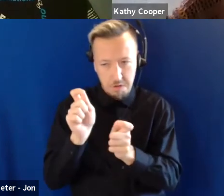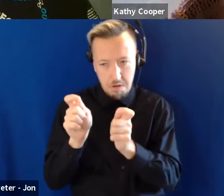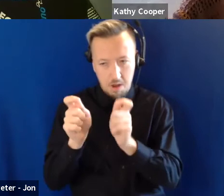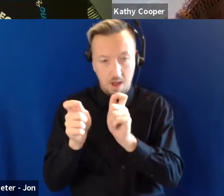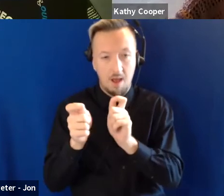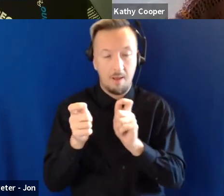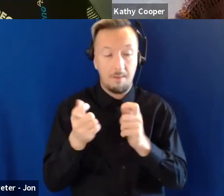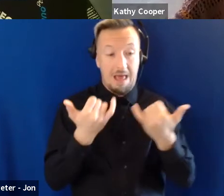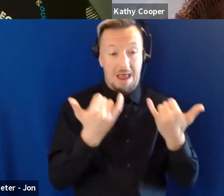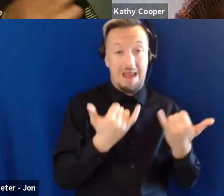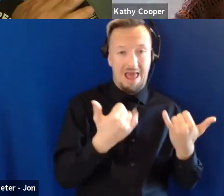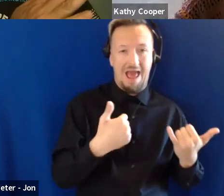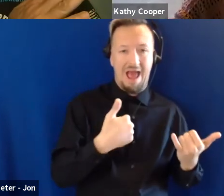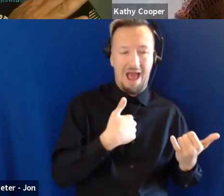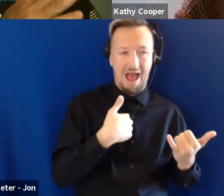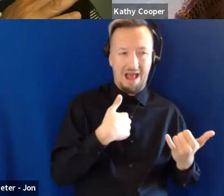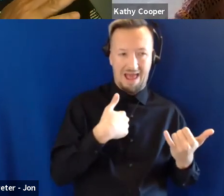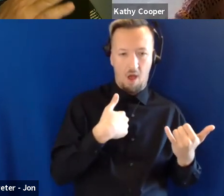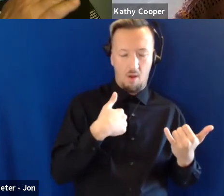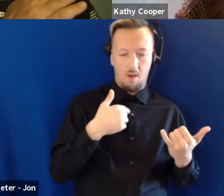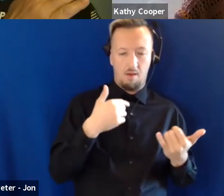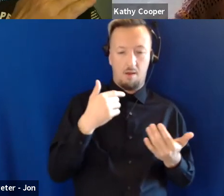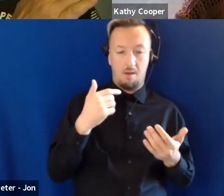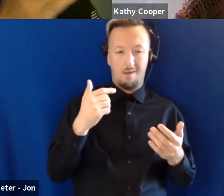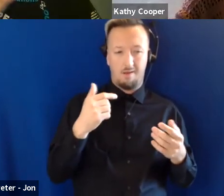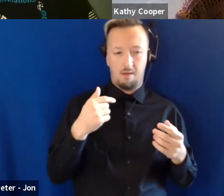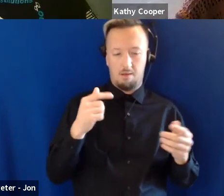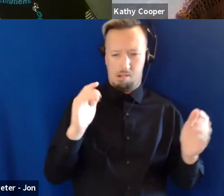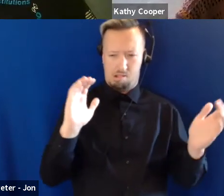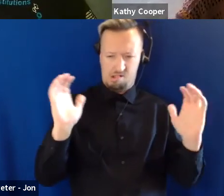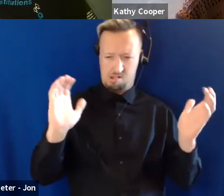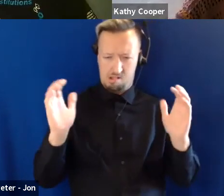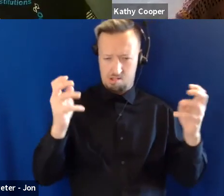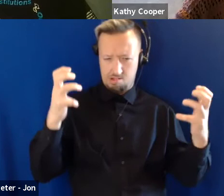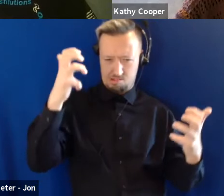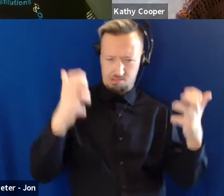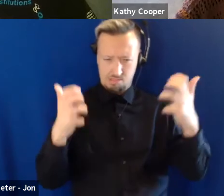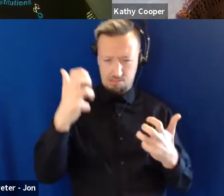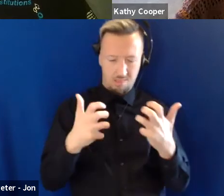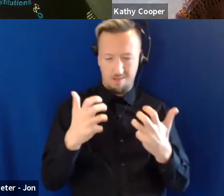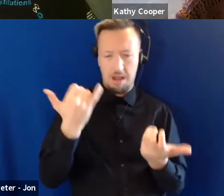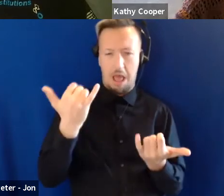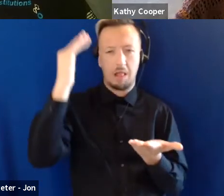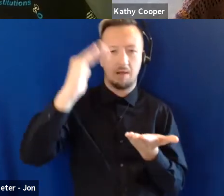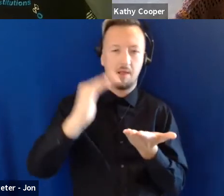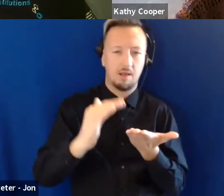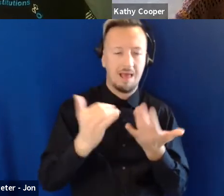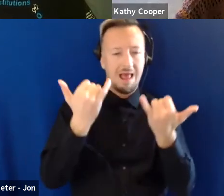I do a lot less of that retrofitting and a lot more of that intentional stuff sort of as we go